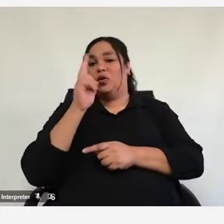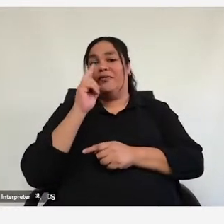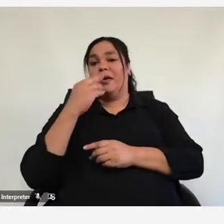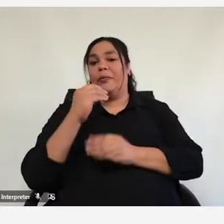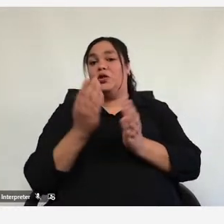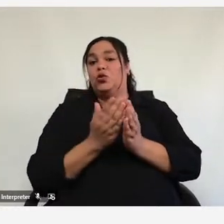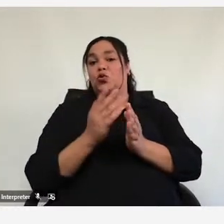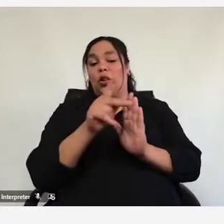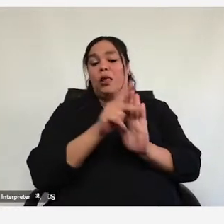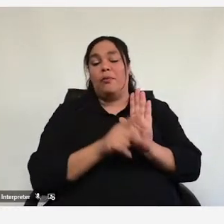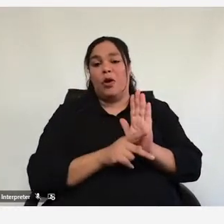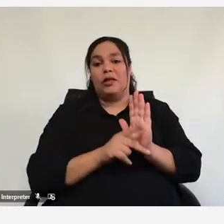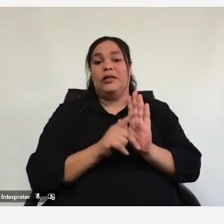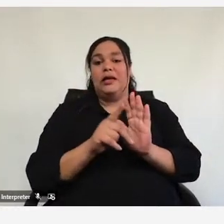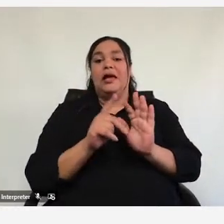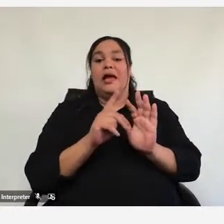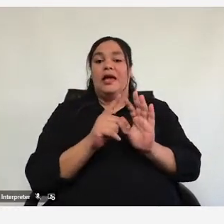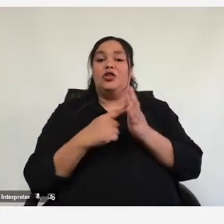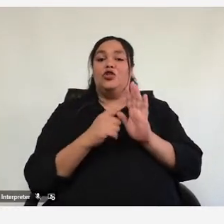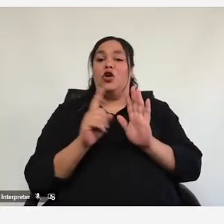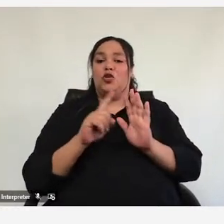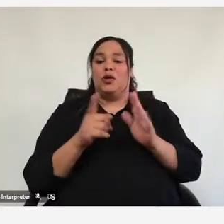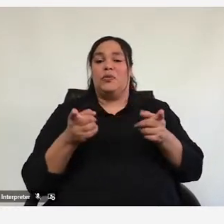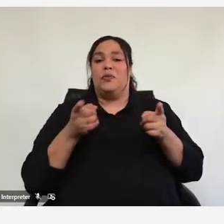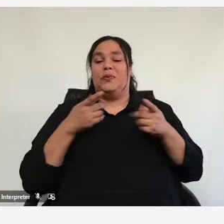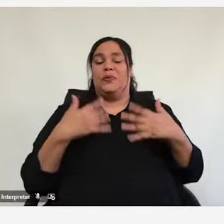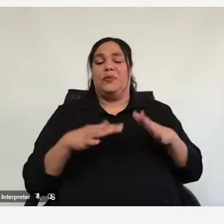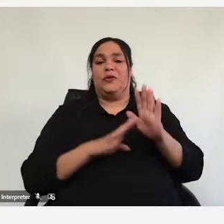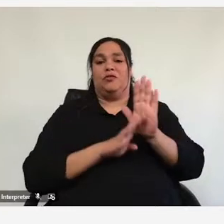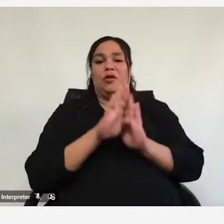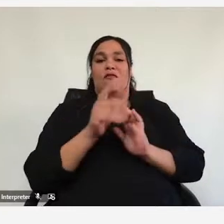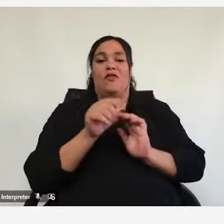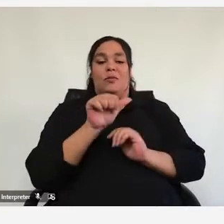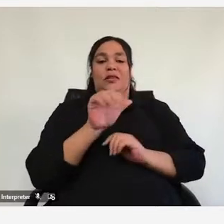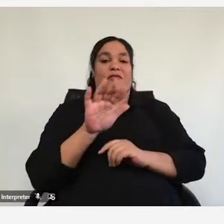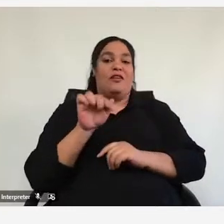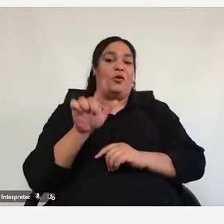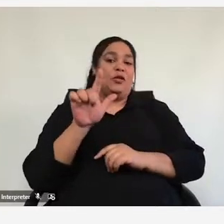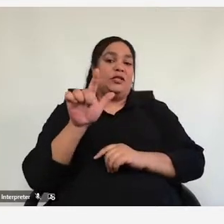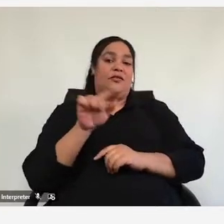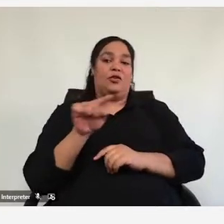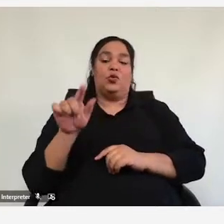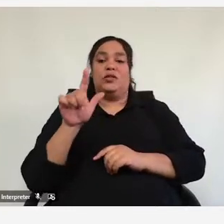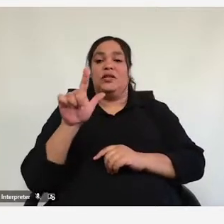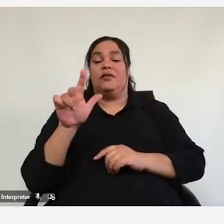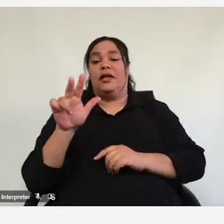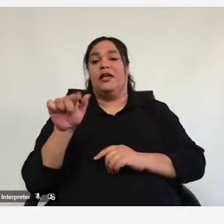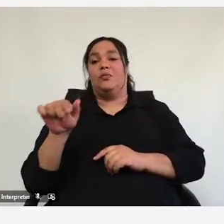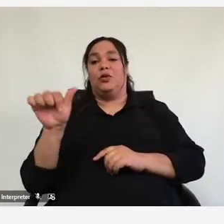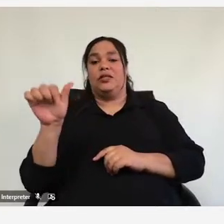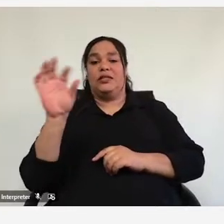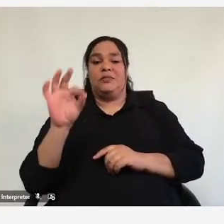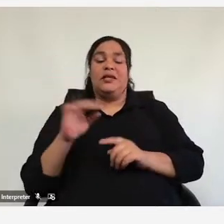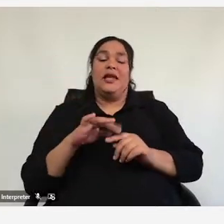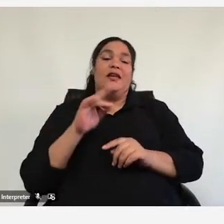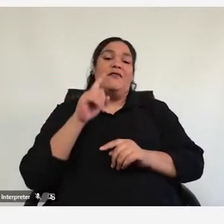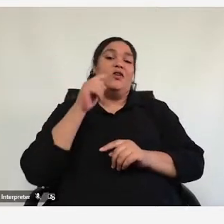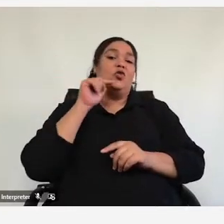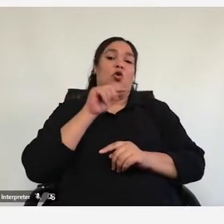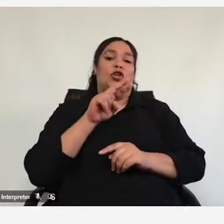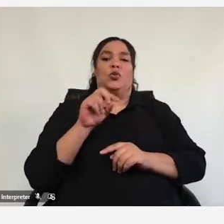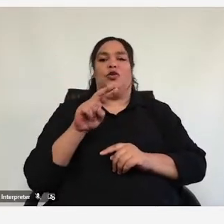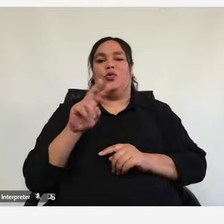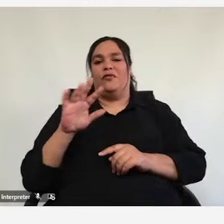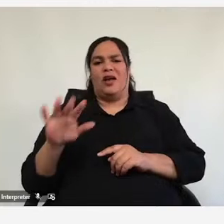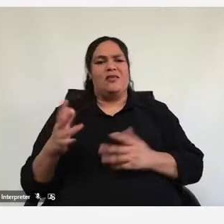School's Policy Uncertainty Index showed a sharp increase from 65.7 to 78.6 in the first quarter of 2025.